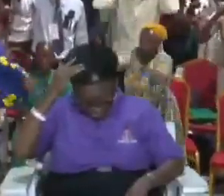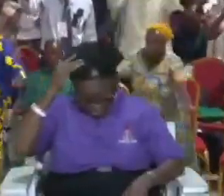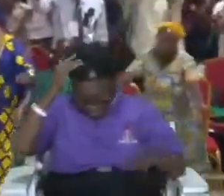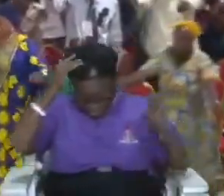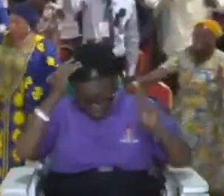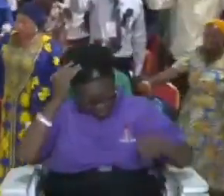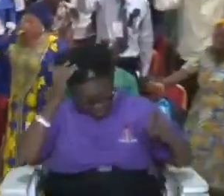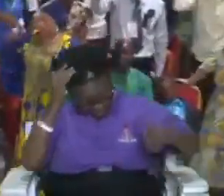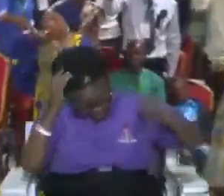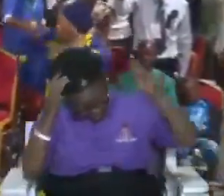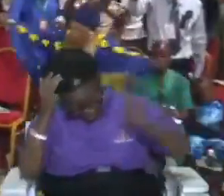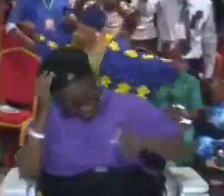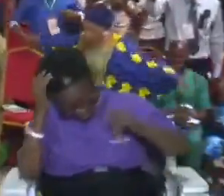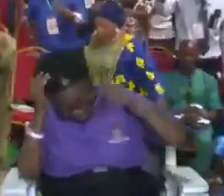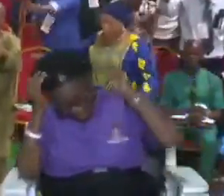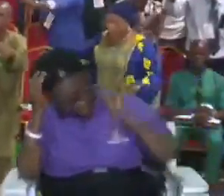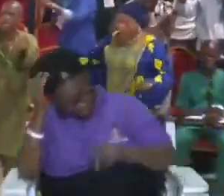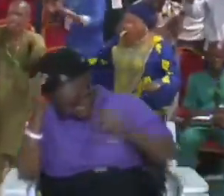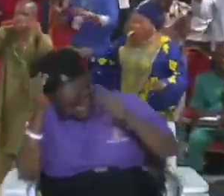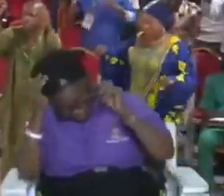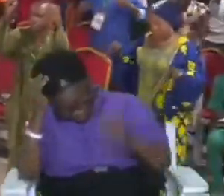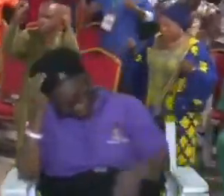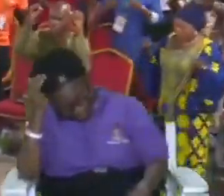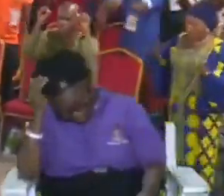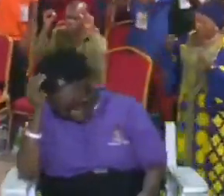open now.